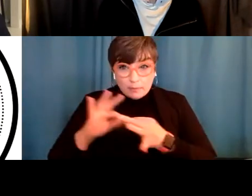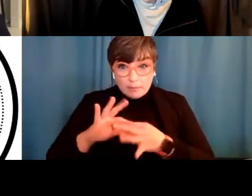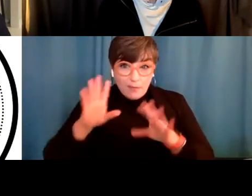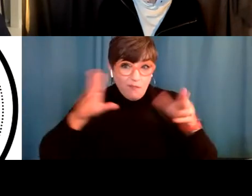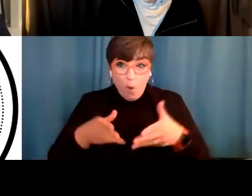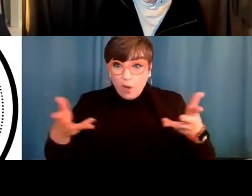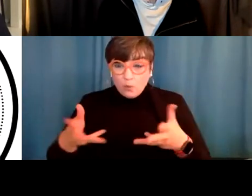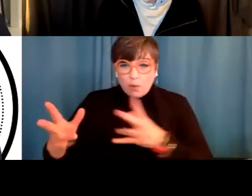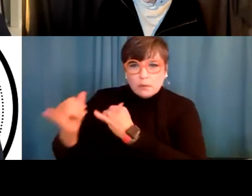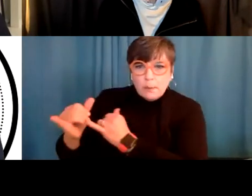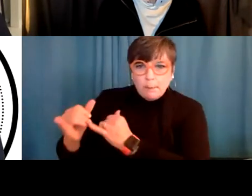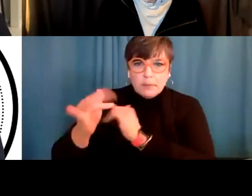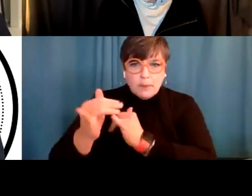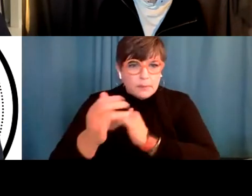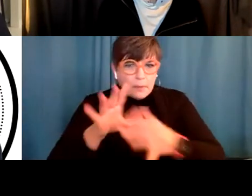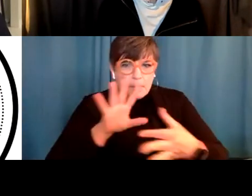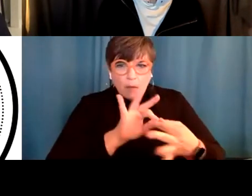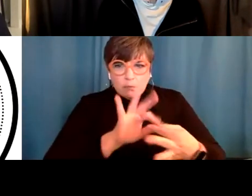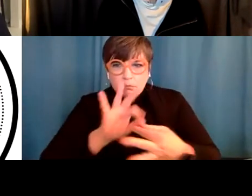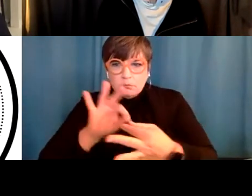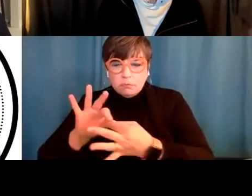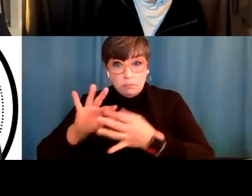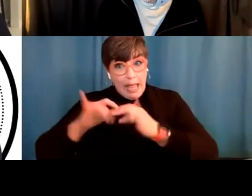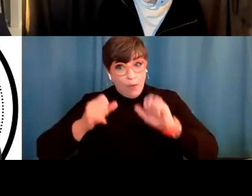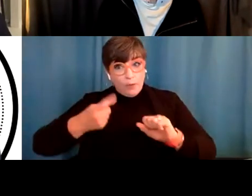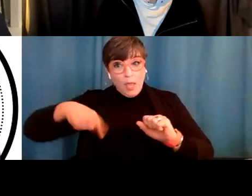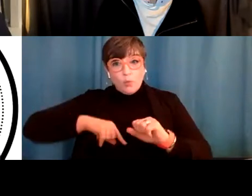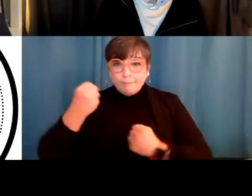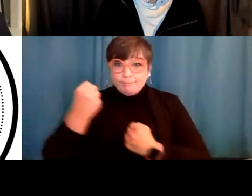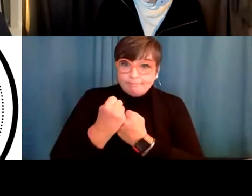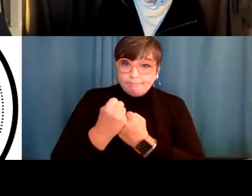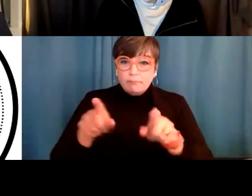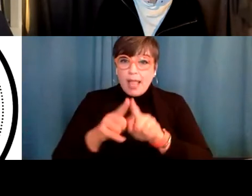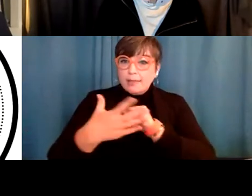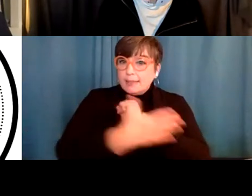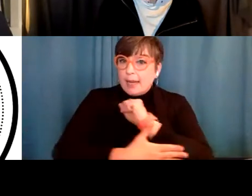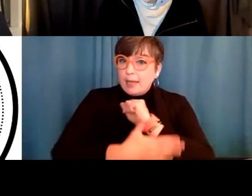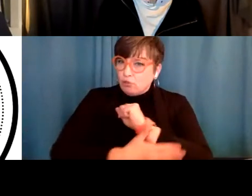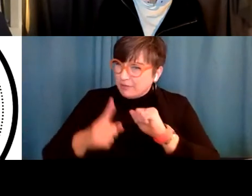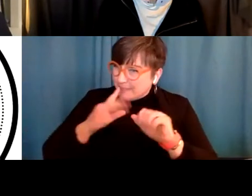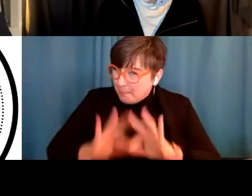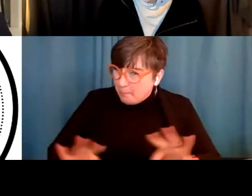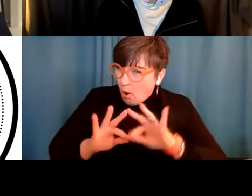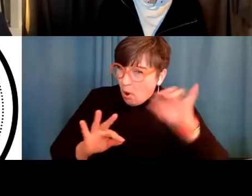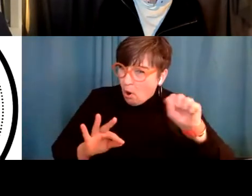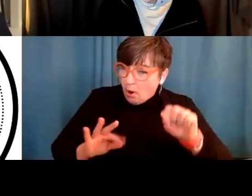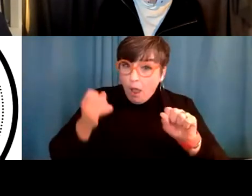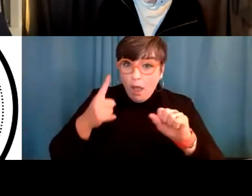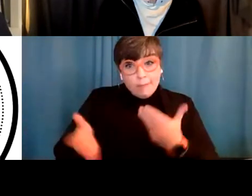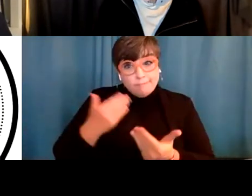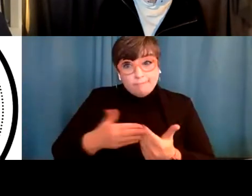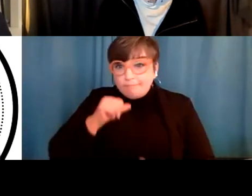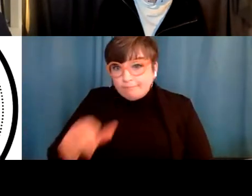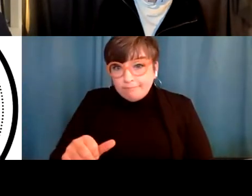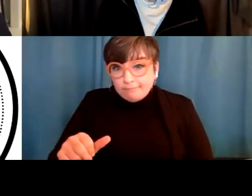can support together as a nation, I think is important. But there are challenges to doing that because there